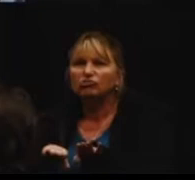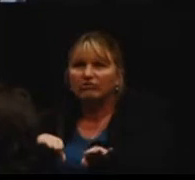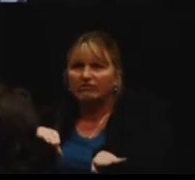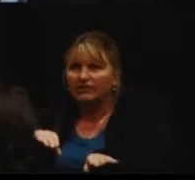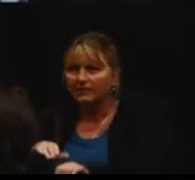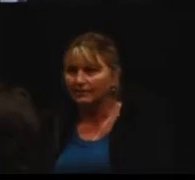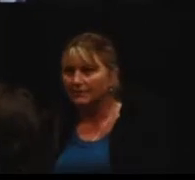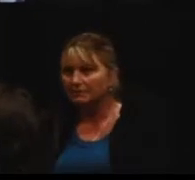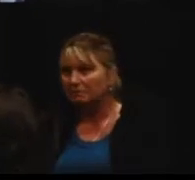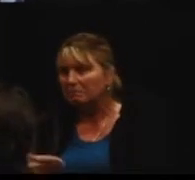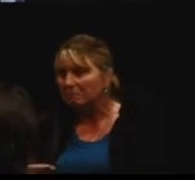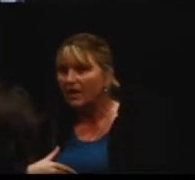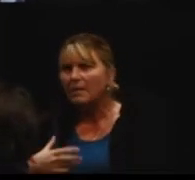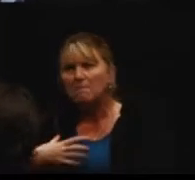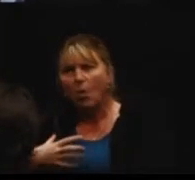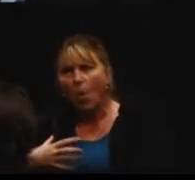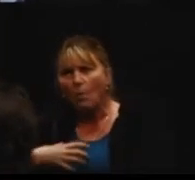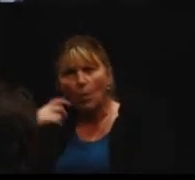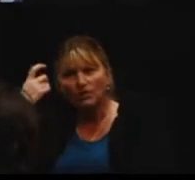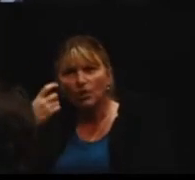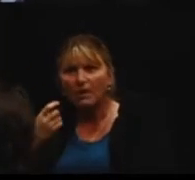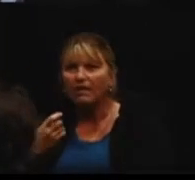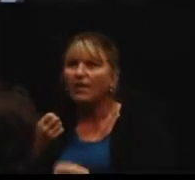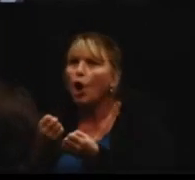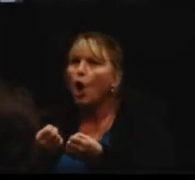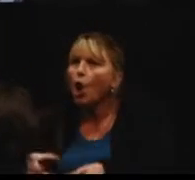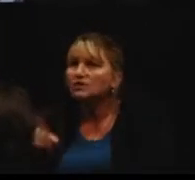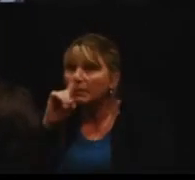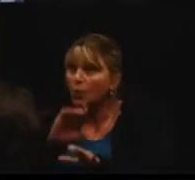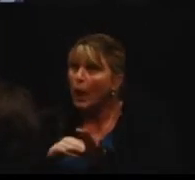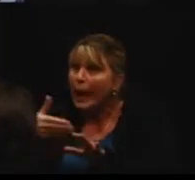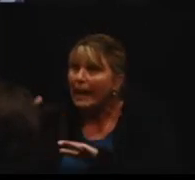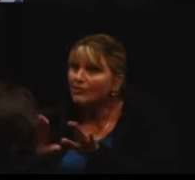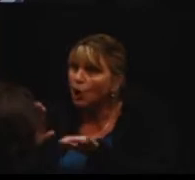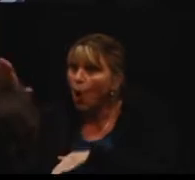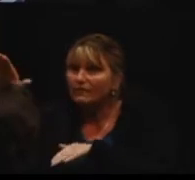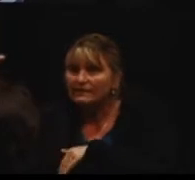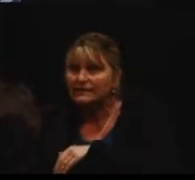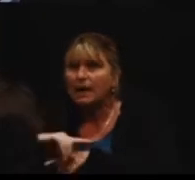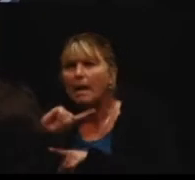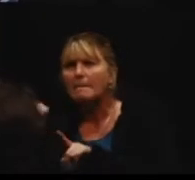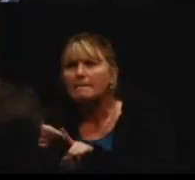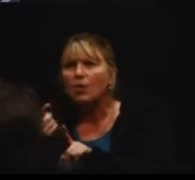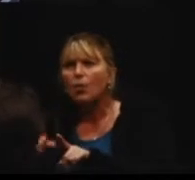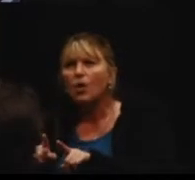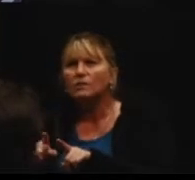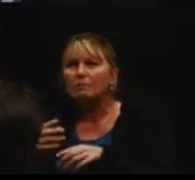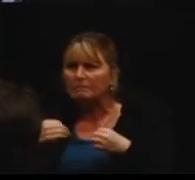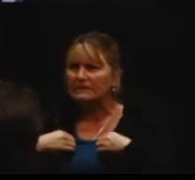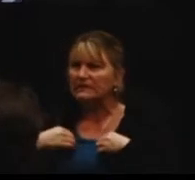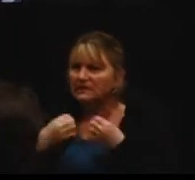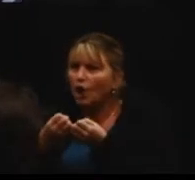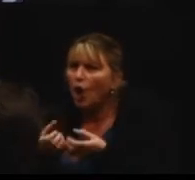I've become increasingly concerned, not just by the drift of people out of New Zealand, but particularly the drift of businesses